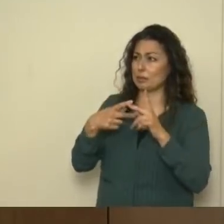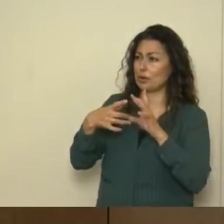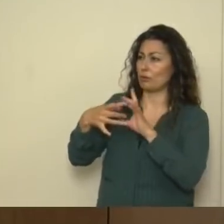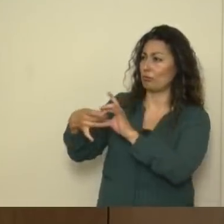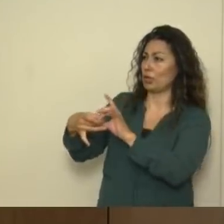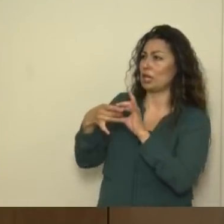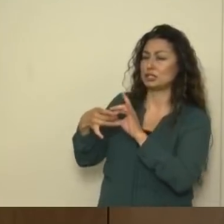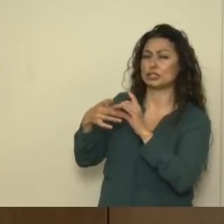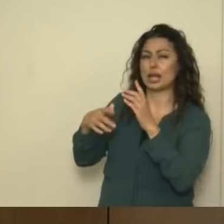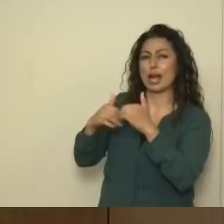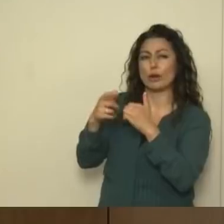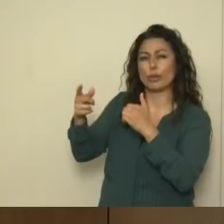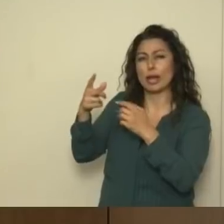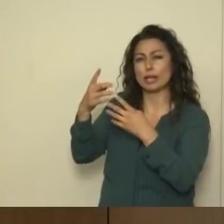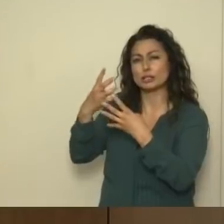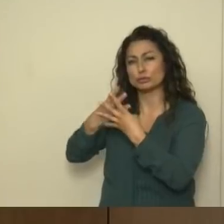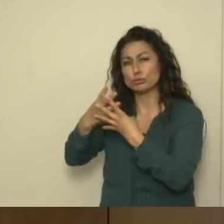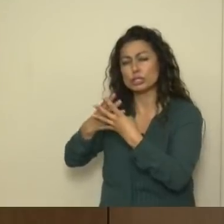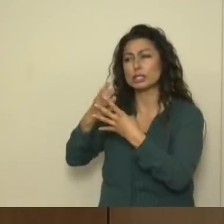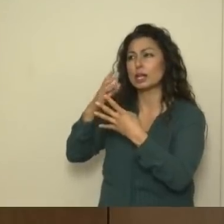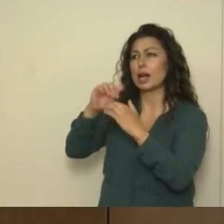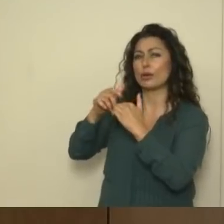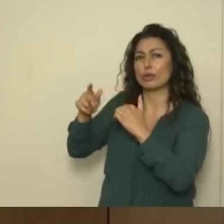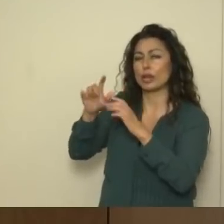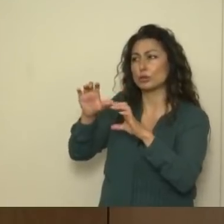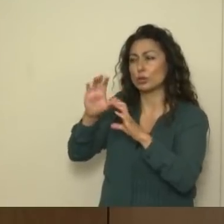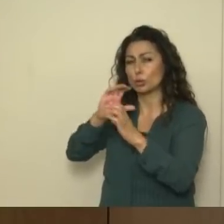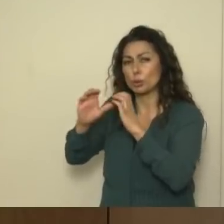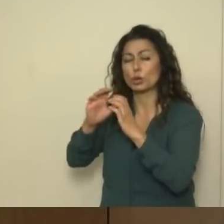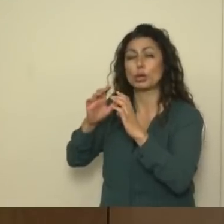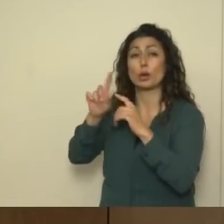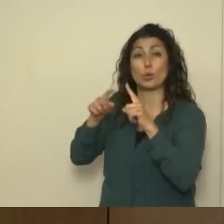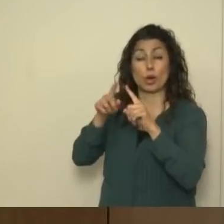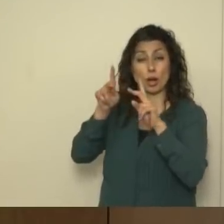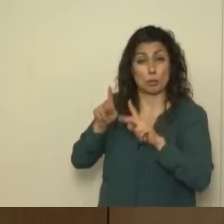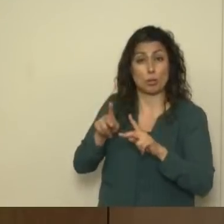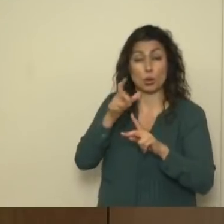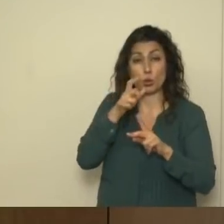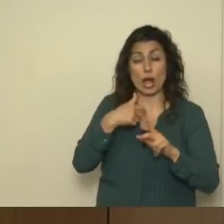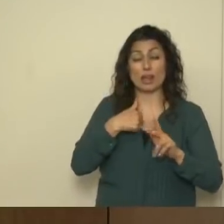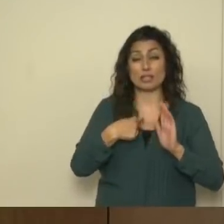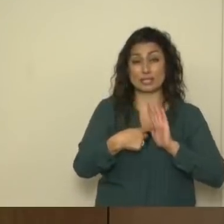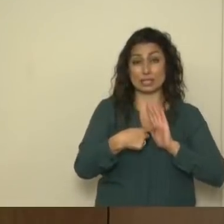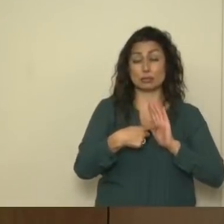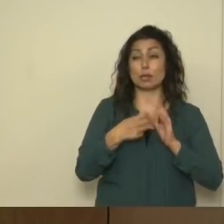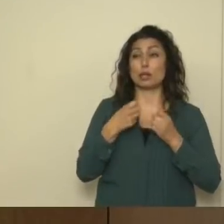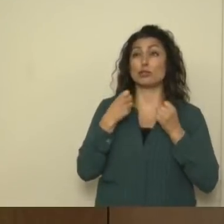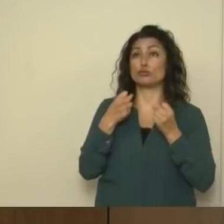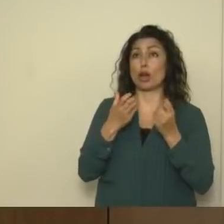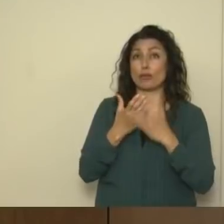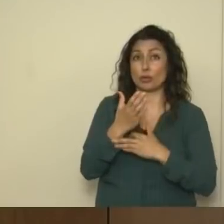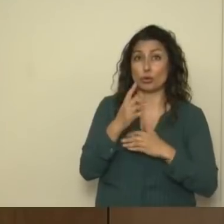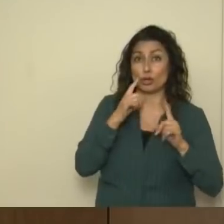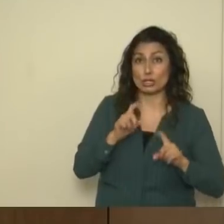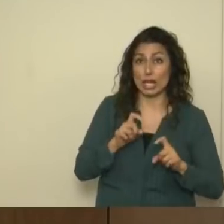and screening and communications when someone who's got symptoms drives through for a test than there is for someone who has no